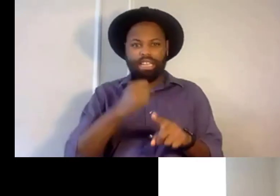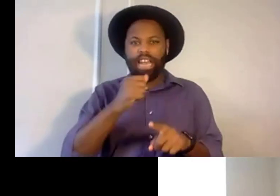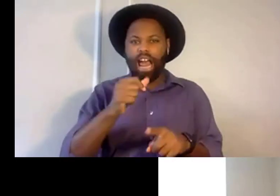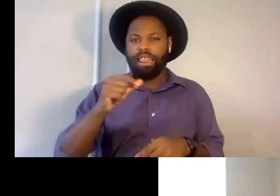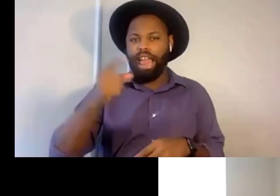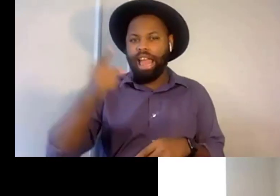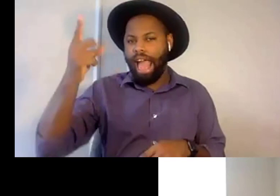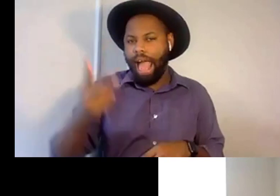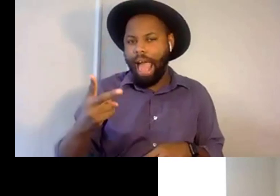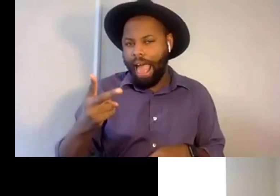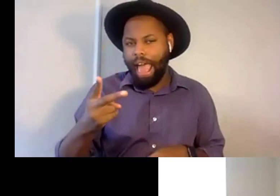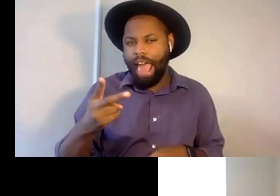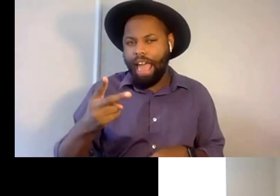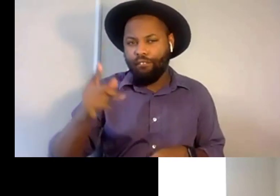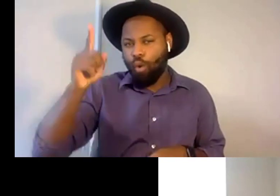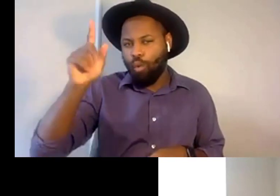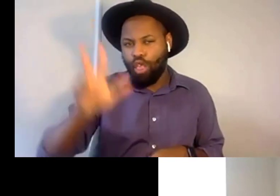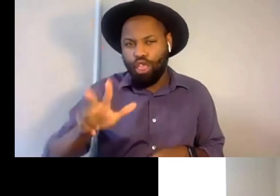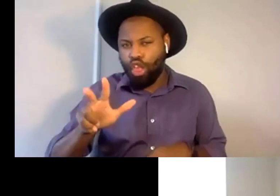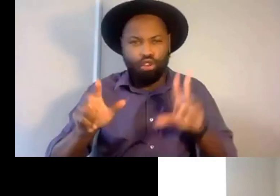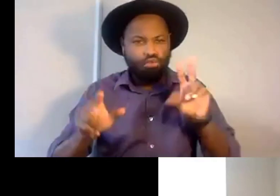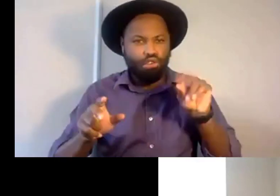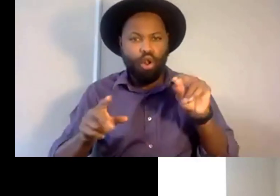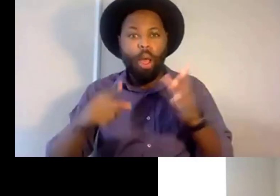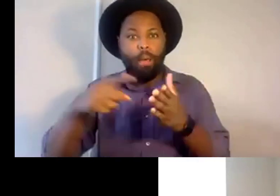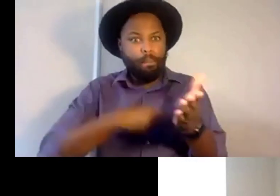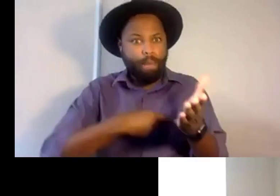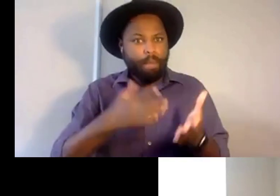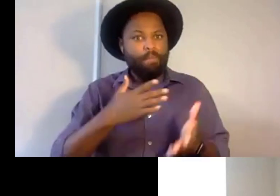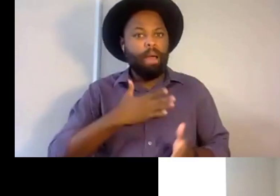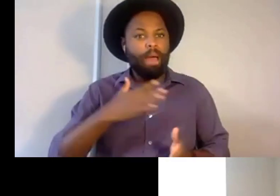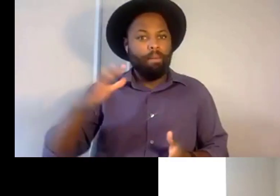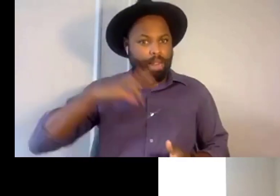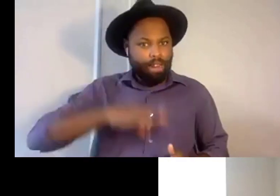And it also paid the benefits, like the insurance